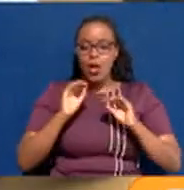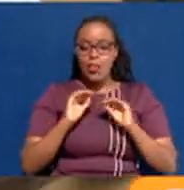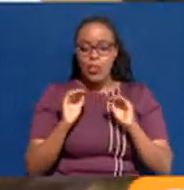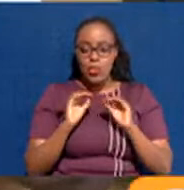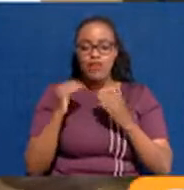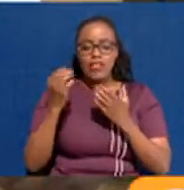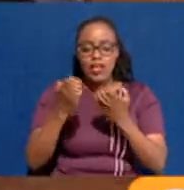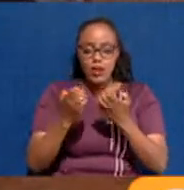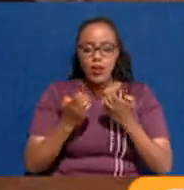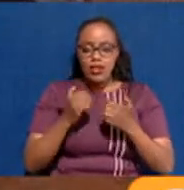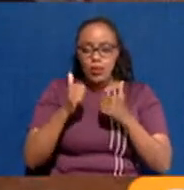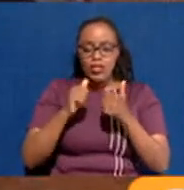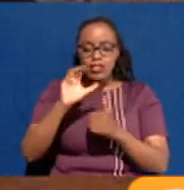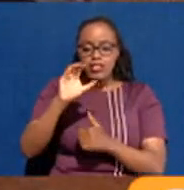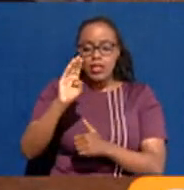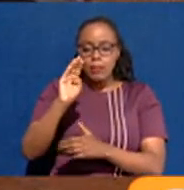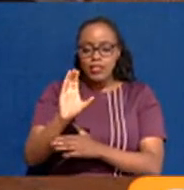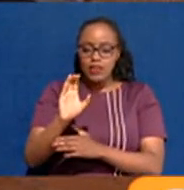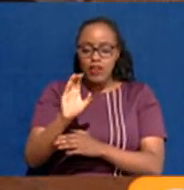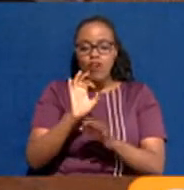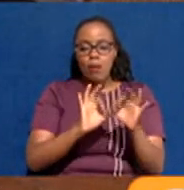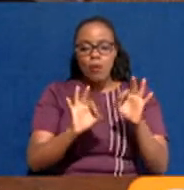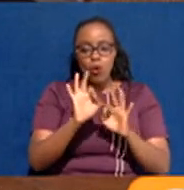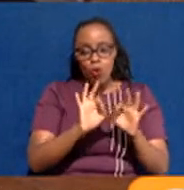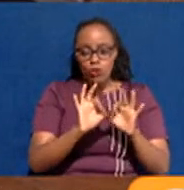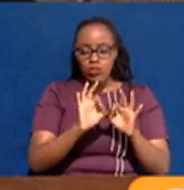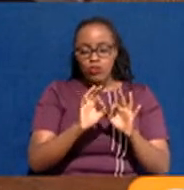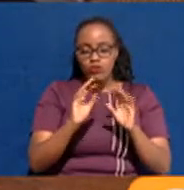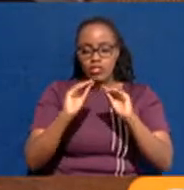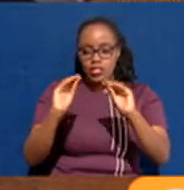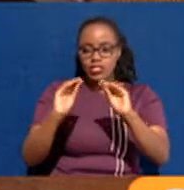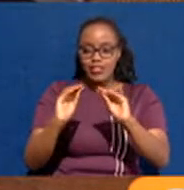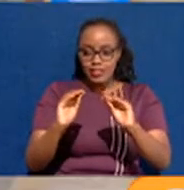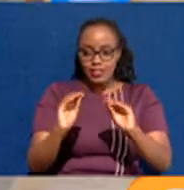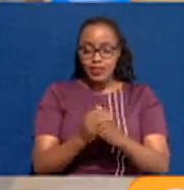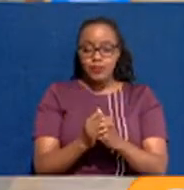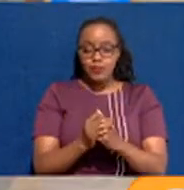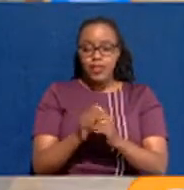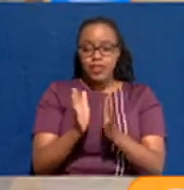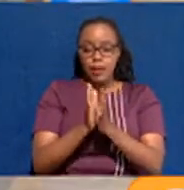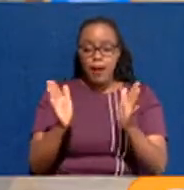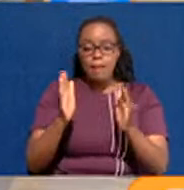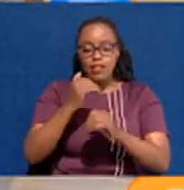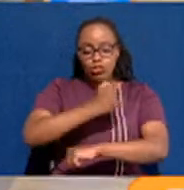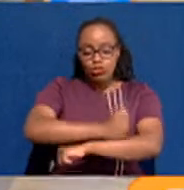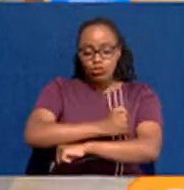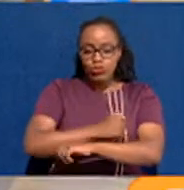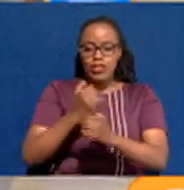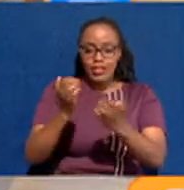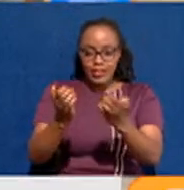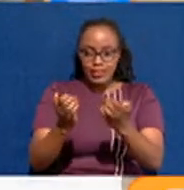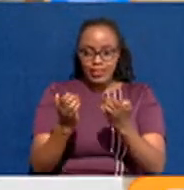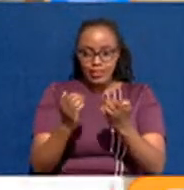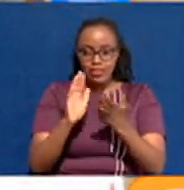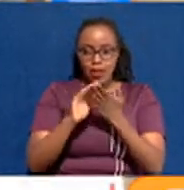the requirements of the CBC mode of instruction. Public school system requires